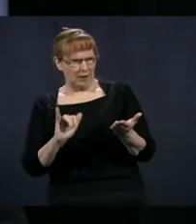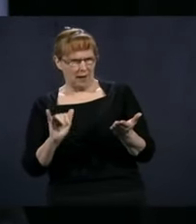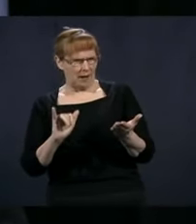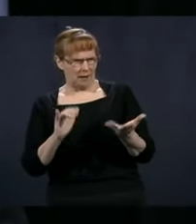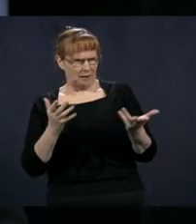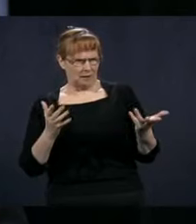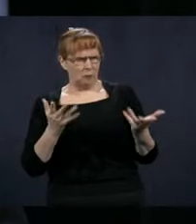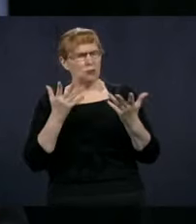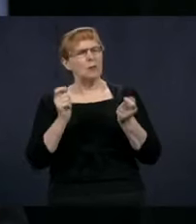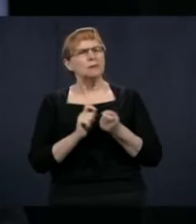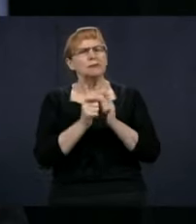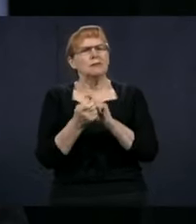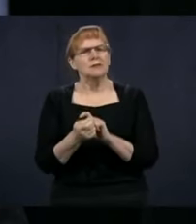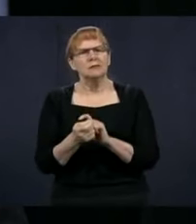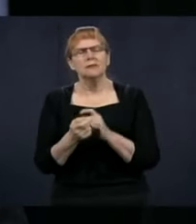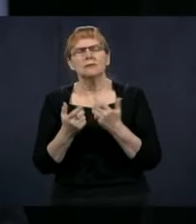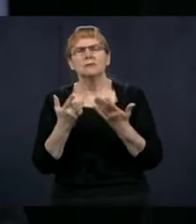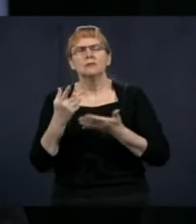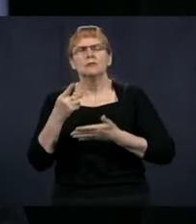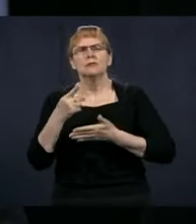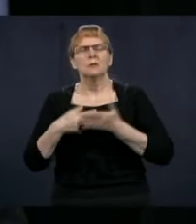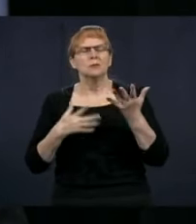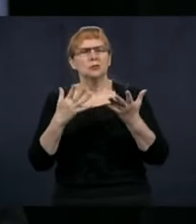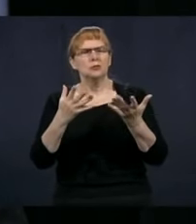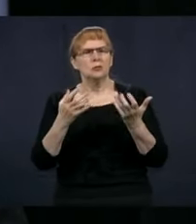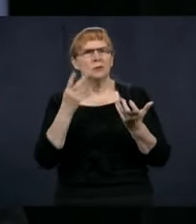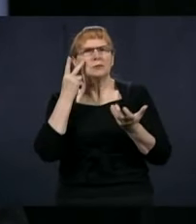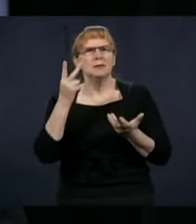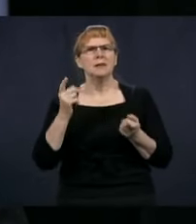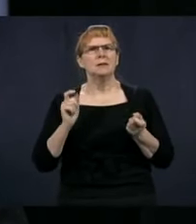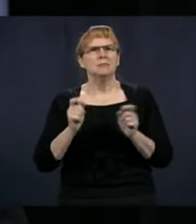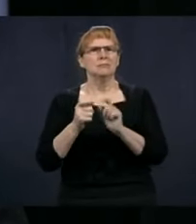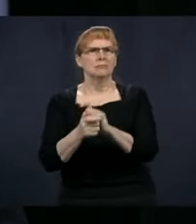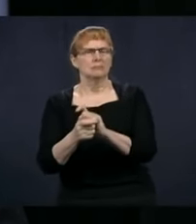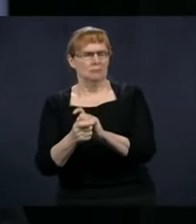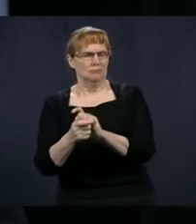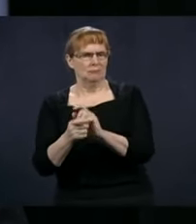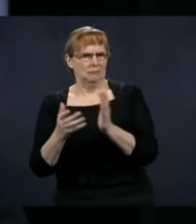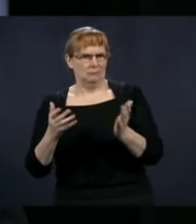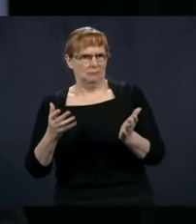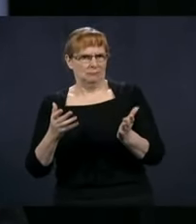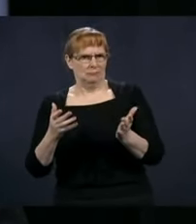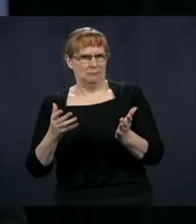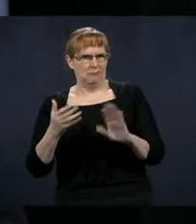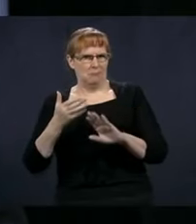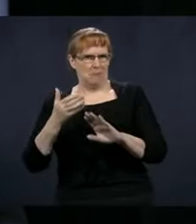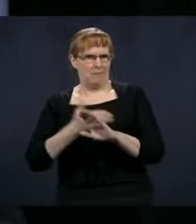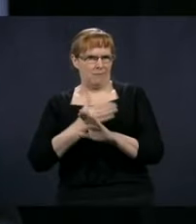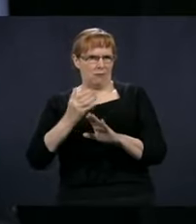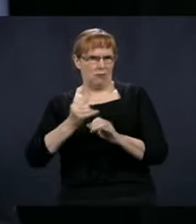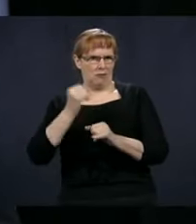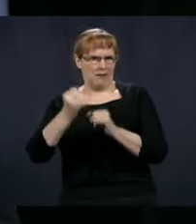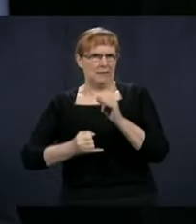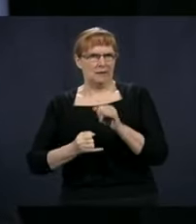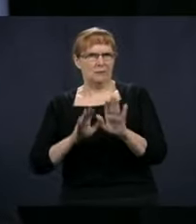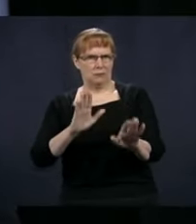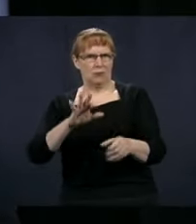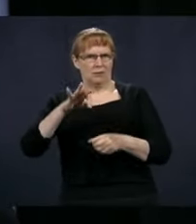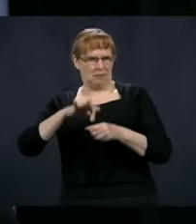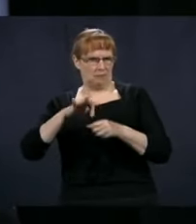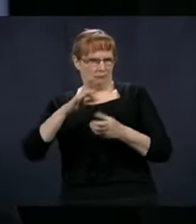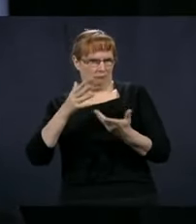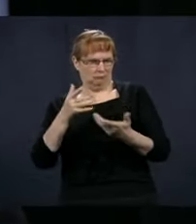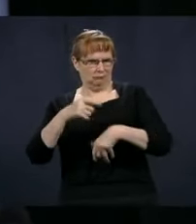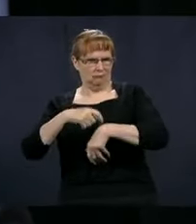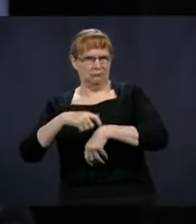want to include, what kind of results you want to see before the end of your first mandate. Okay. First, I want